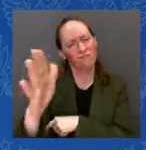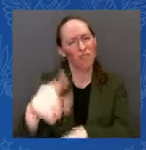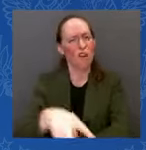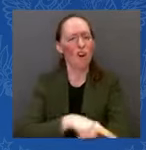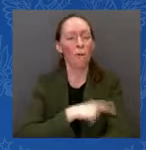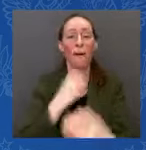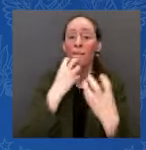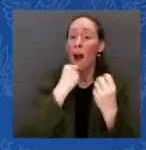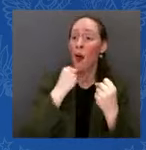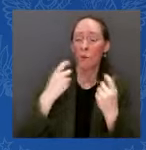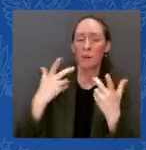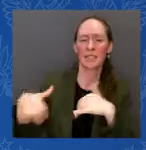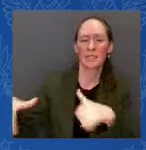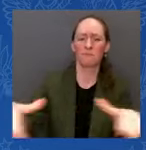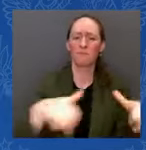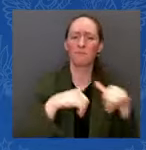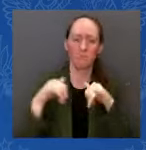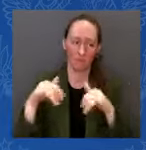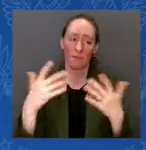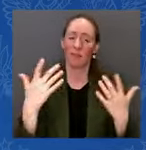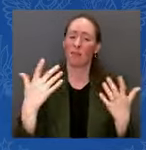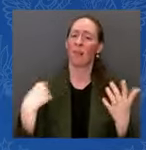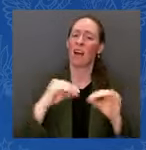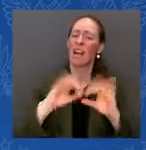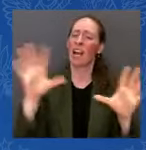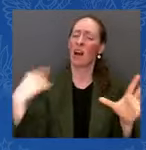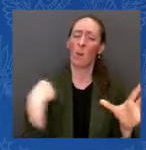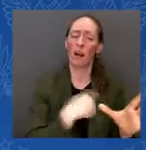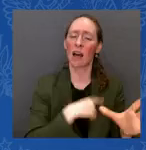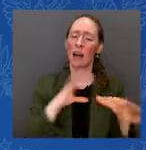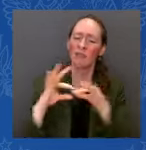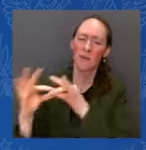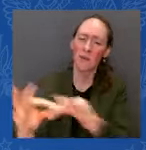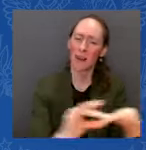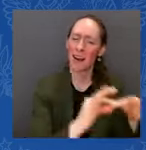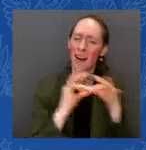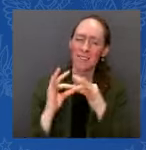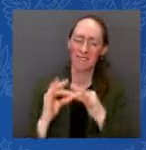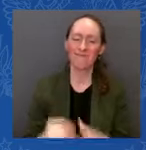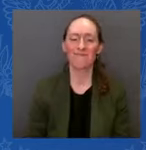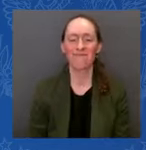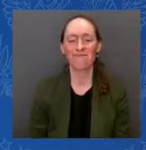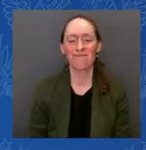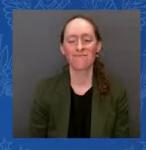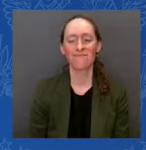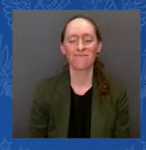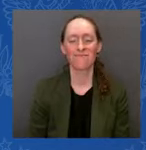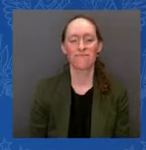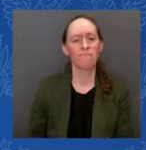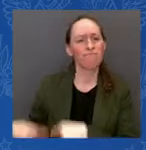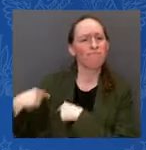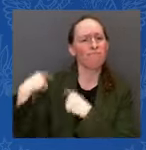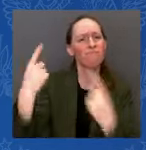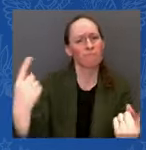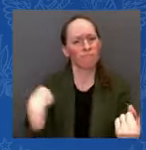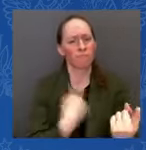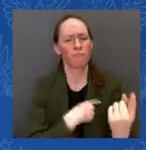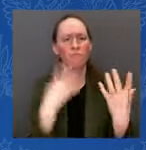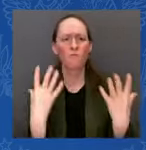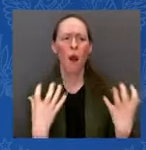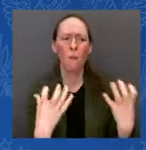stood together to defend freedom and strengthen democracy, and to yearn and to spur greater opportunity in all our